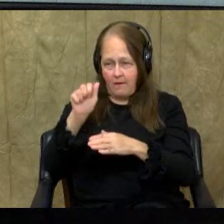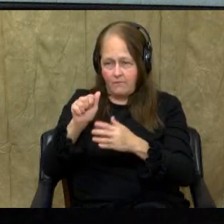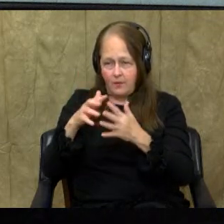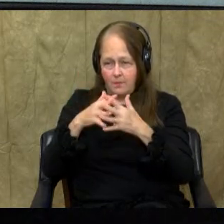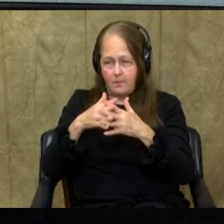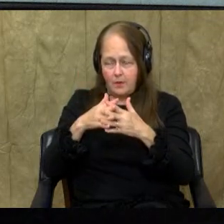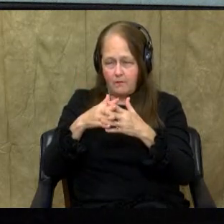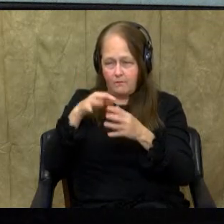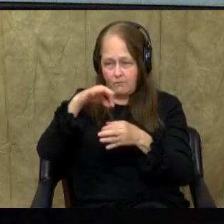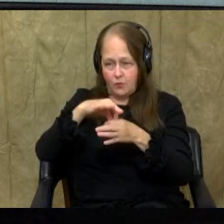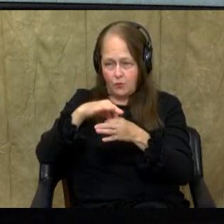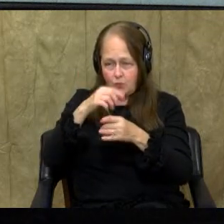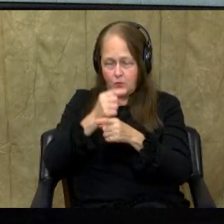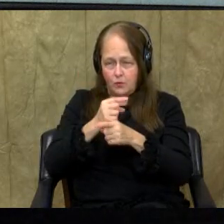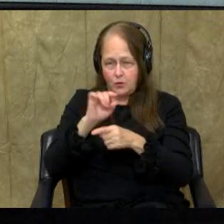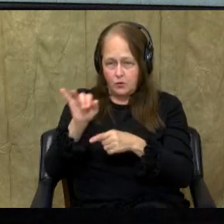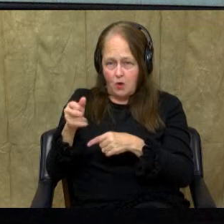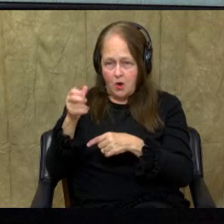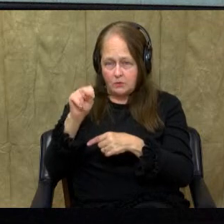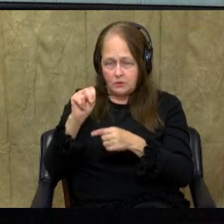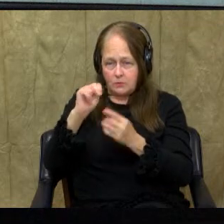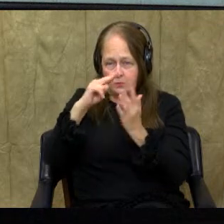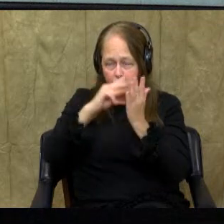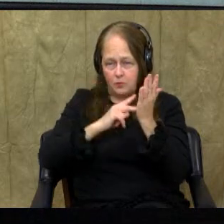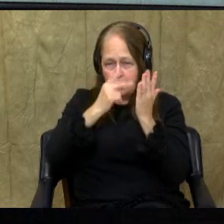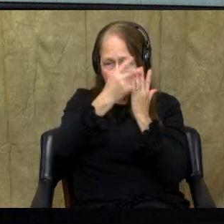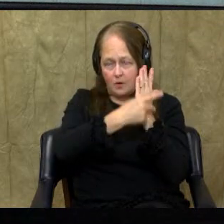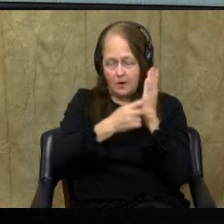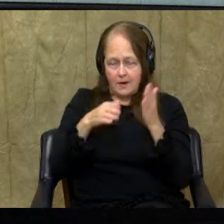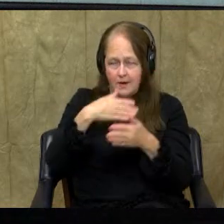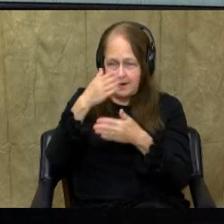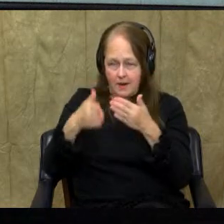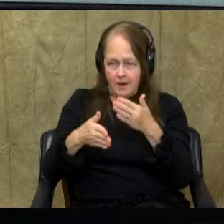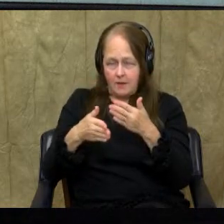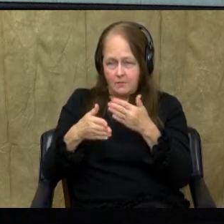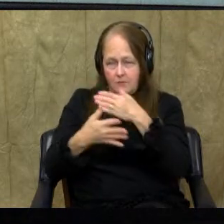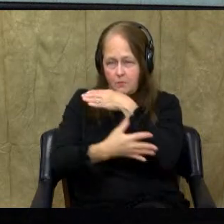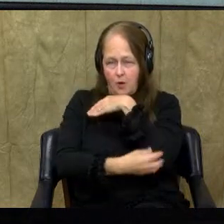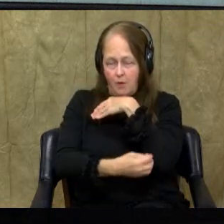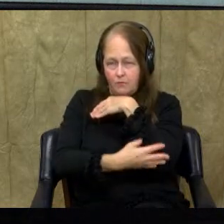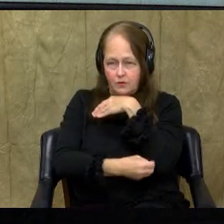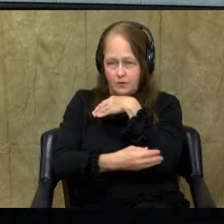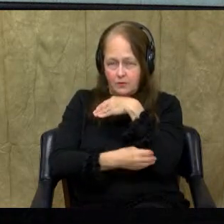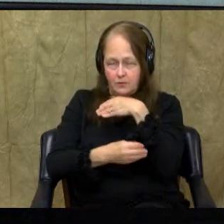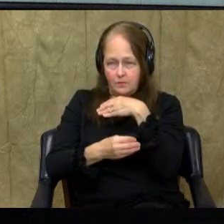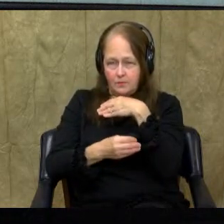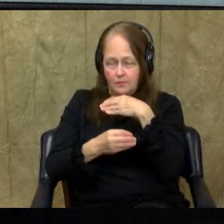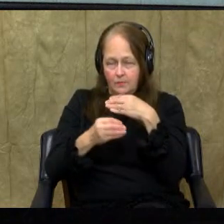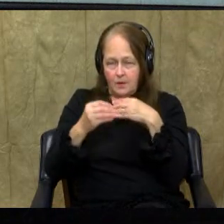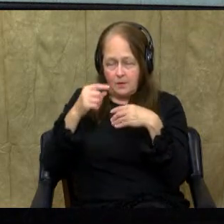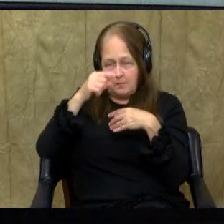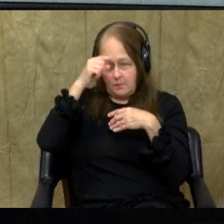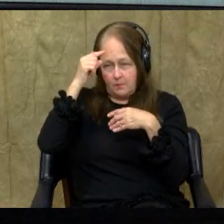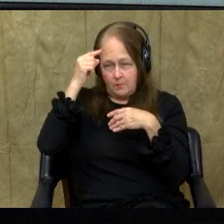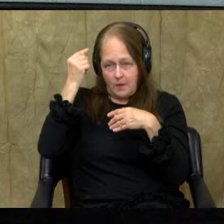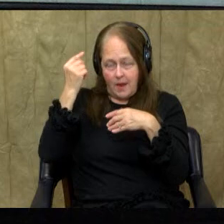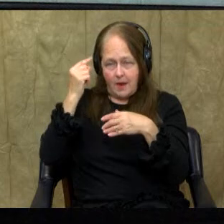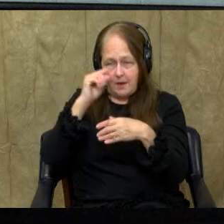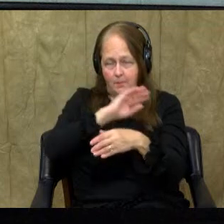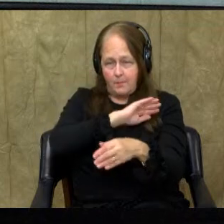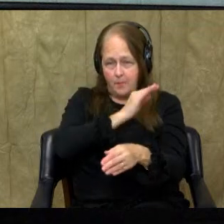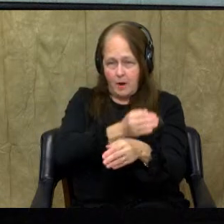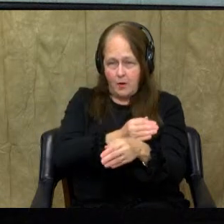1960s, might be, what is your plan for supporting civil rights? How do you plan on supporting civil rights? You might ask them